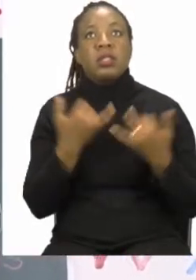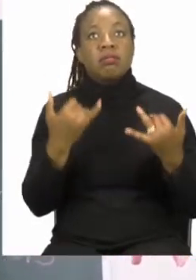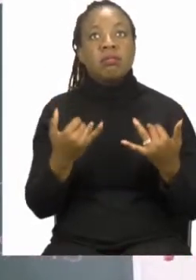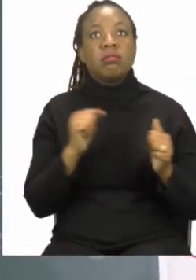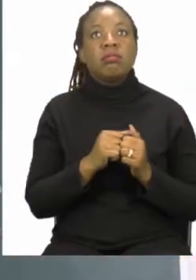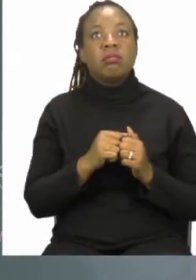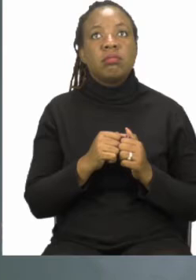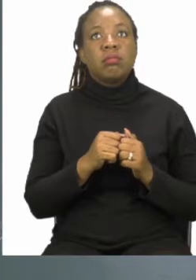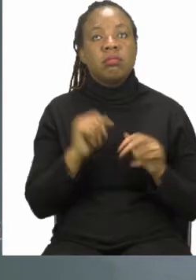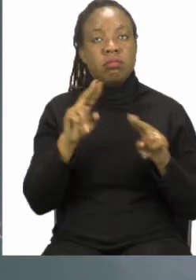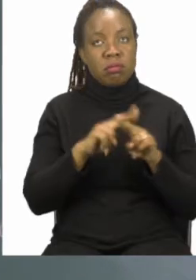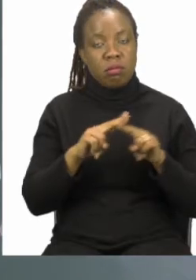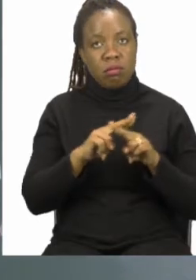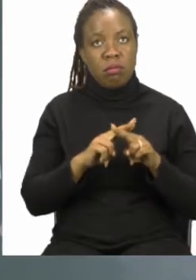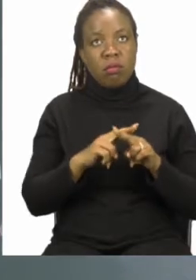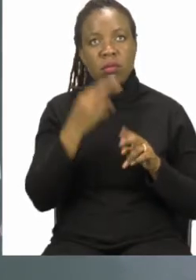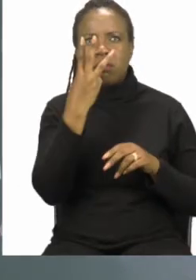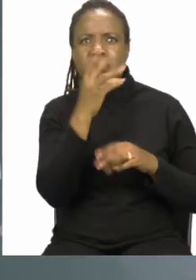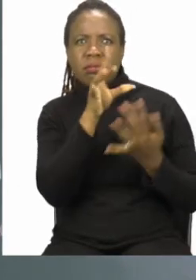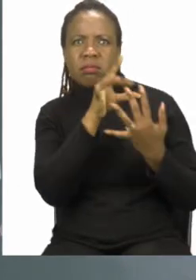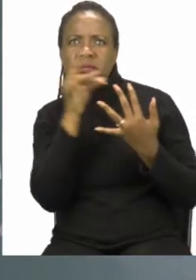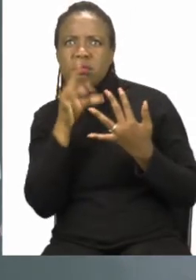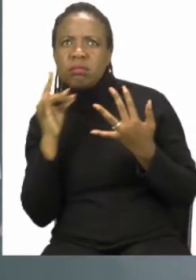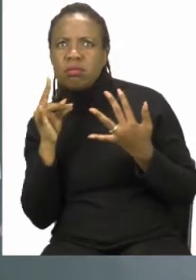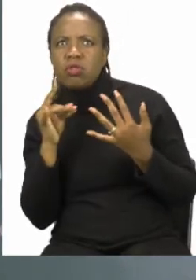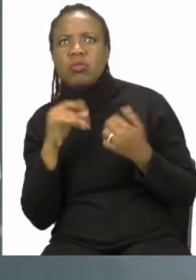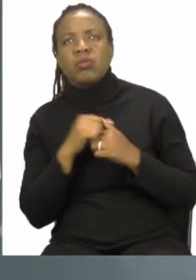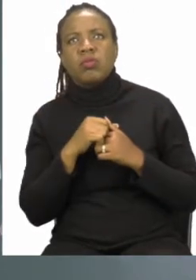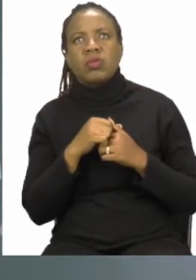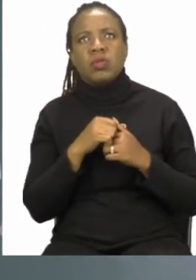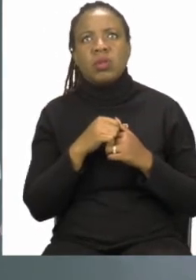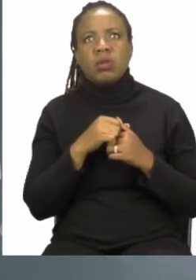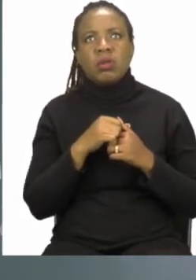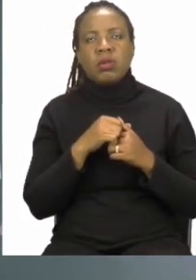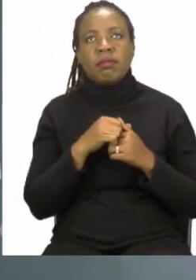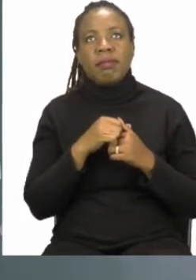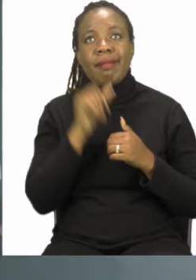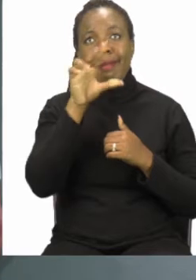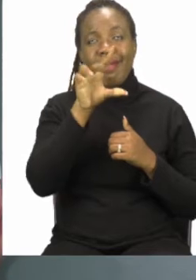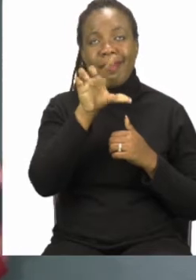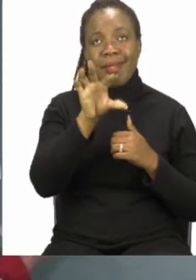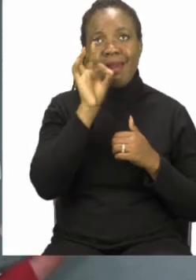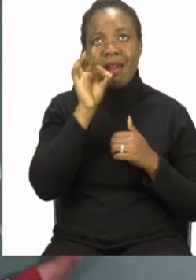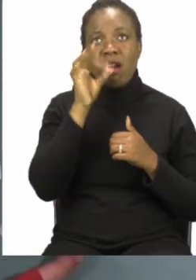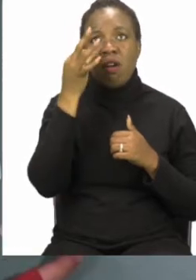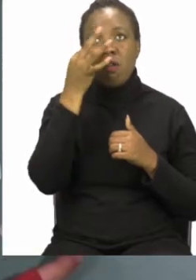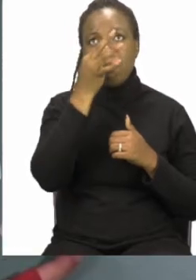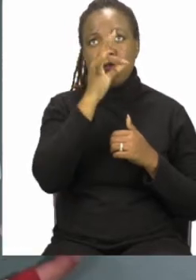of them to make sentences. The first one says, the flowers grow